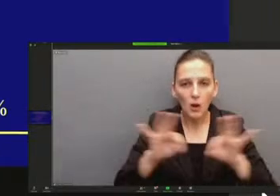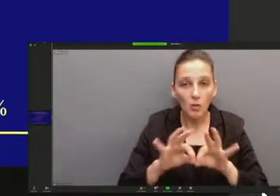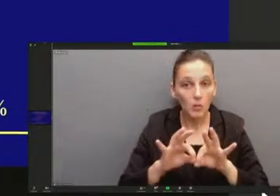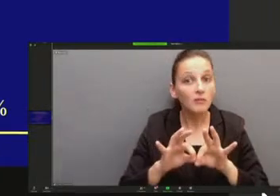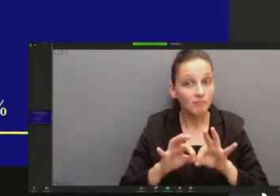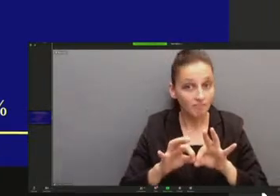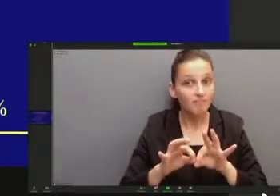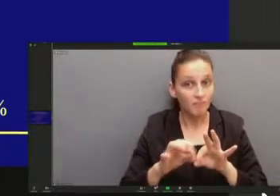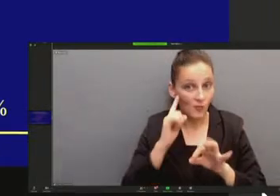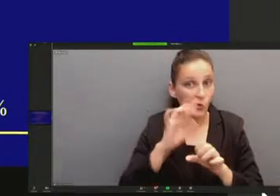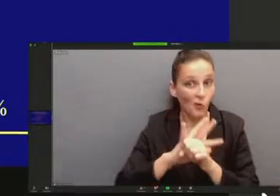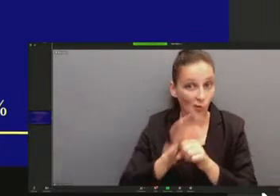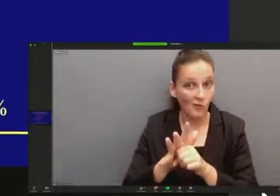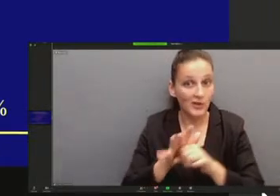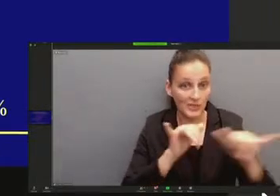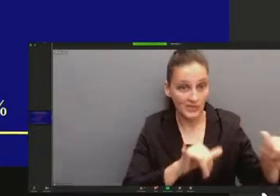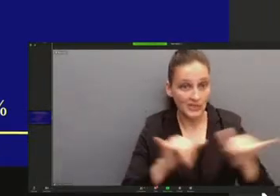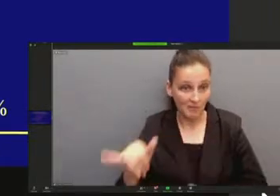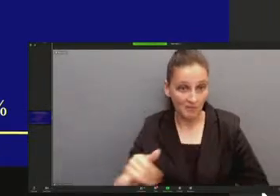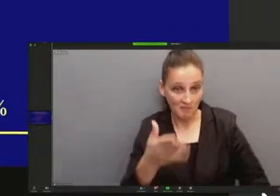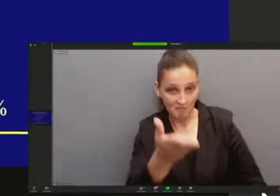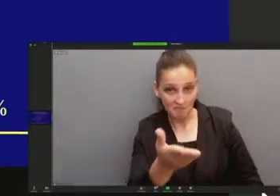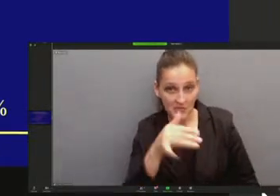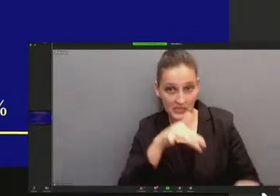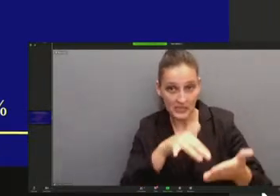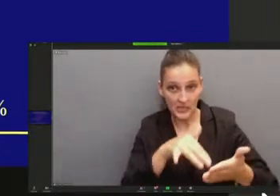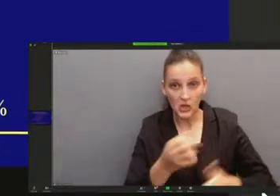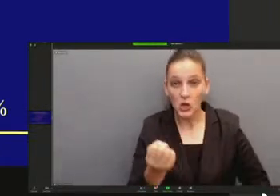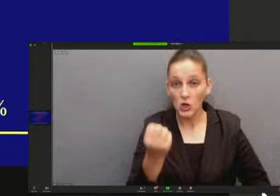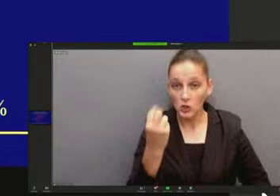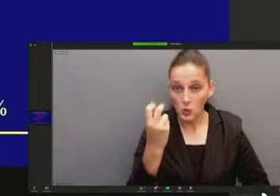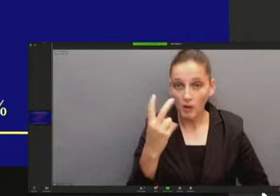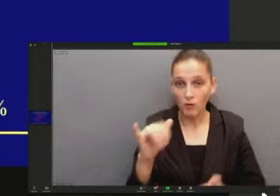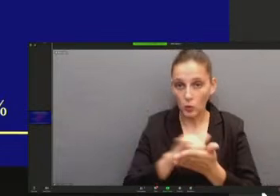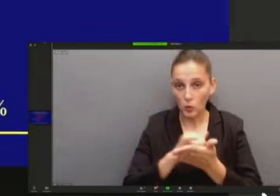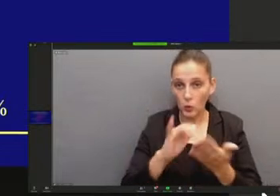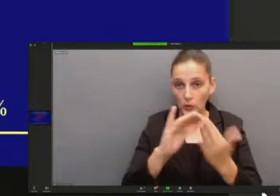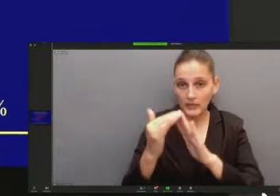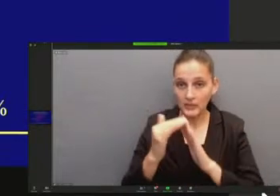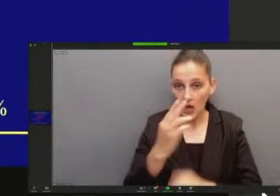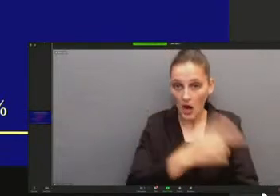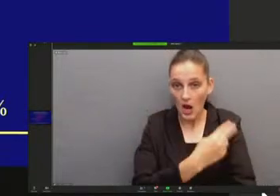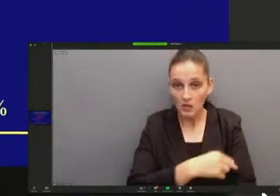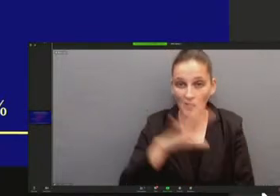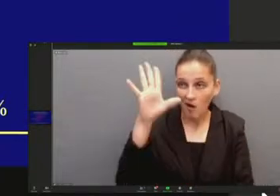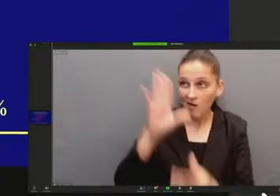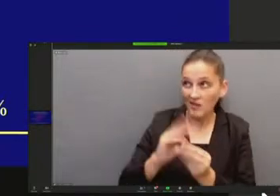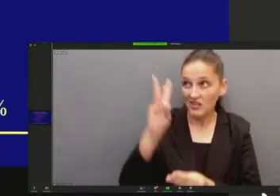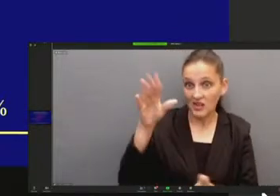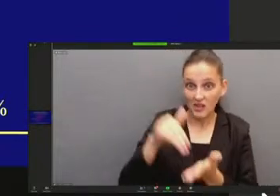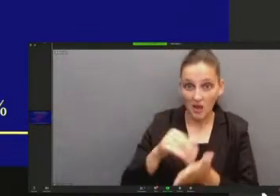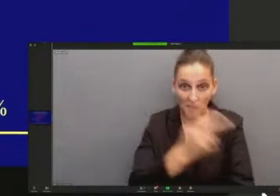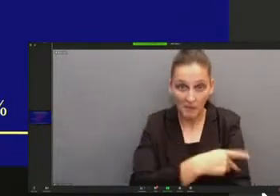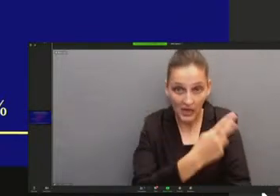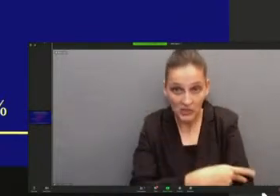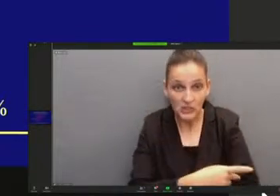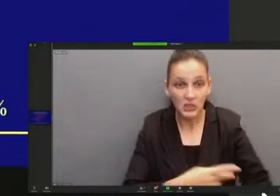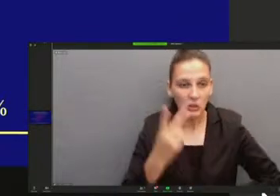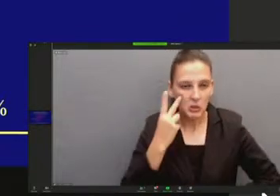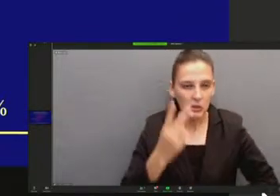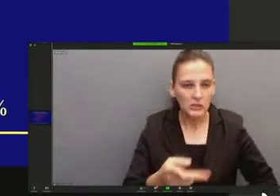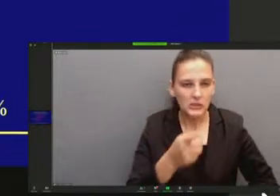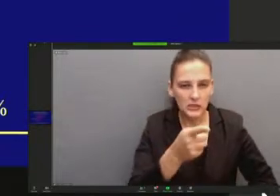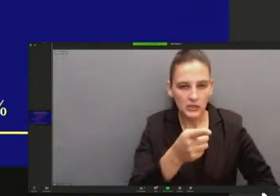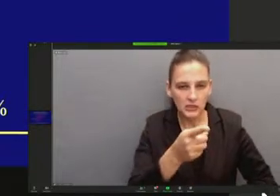COVID-19. Here is a study of 12 New York City hospitals, almost 6,000 patients, and looking at comorbidities among